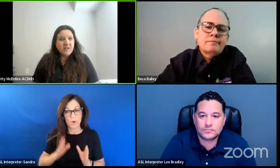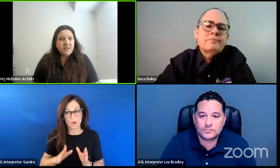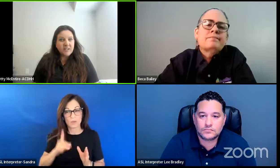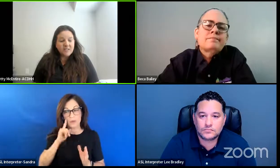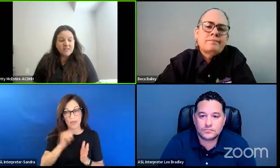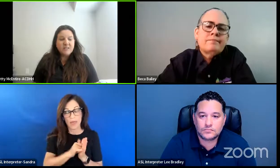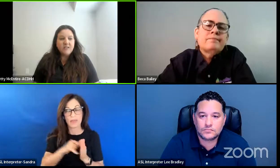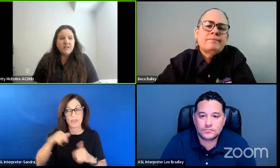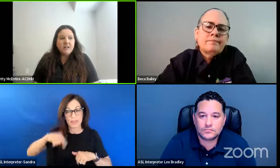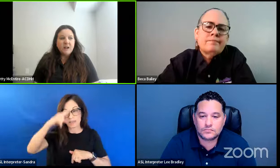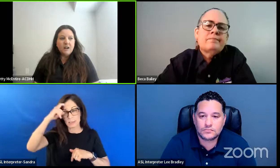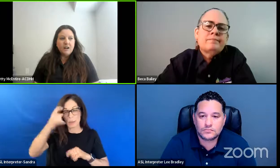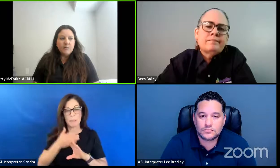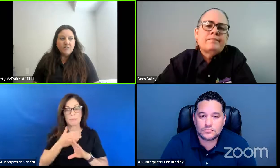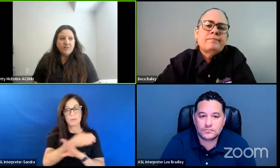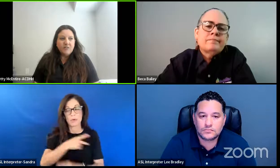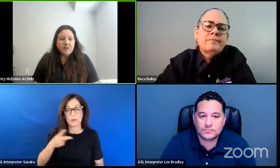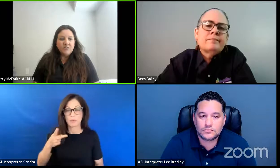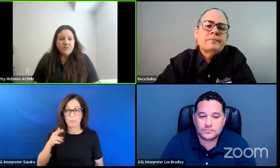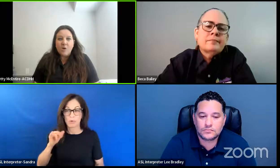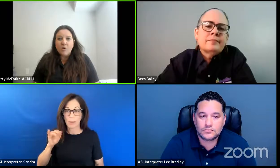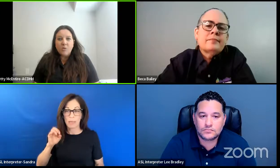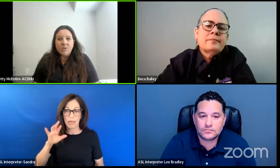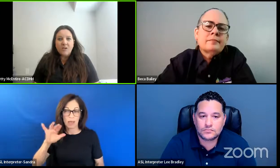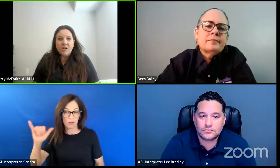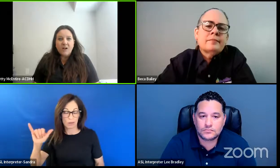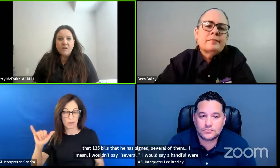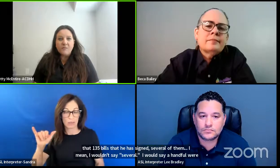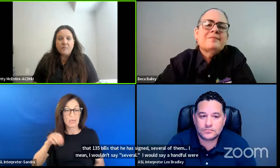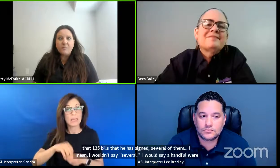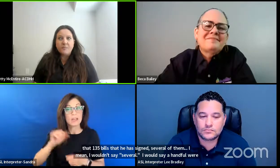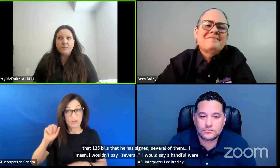happens in August, just so folks know,